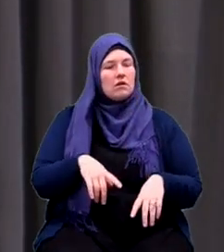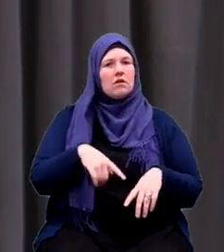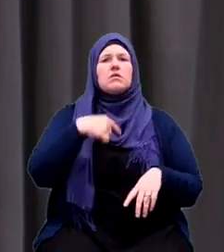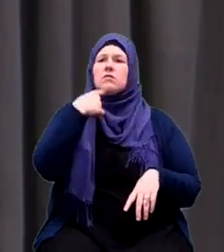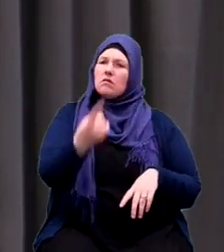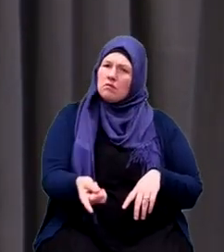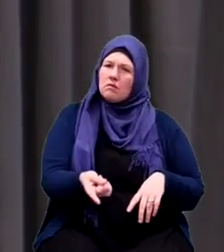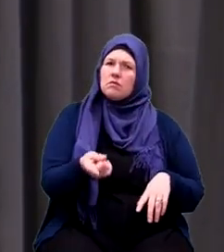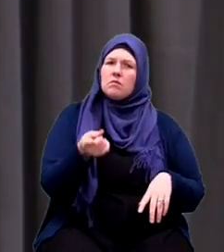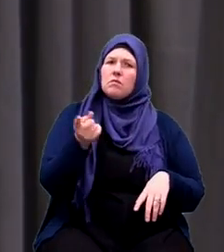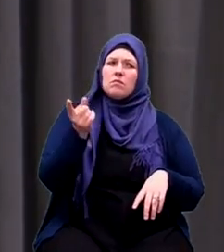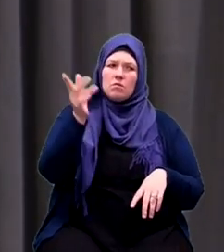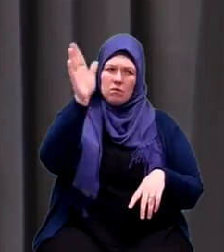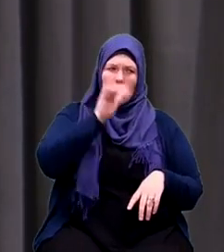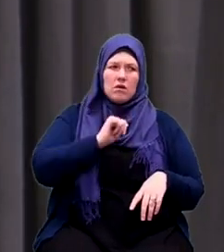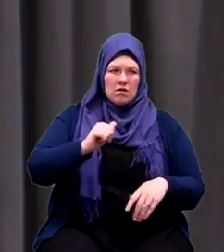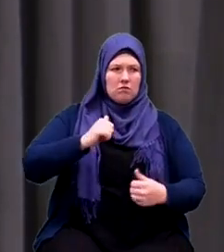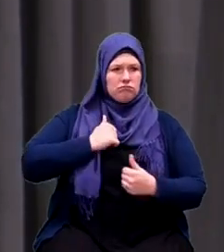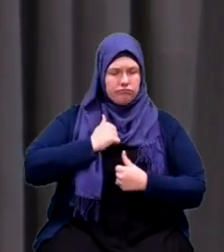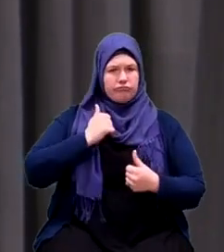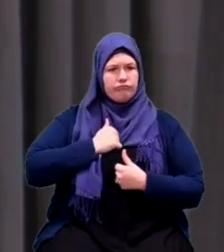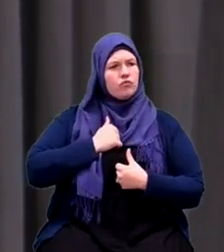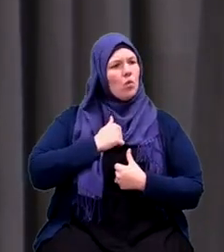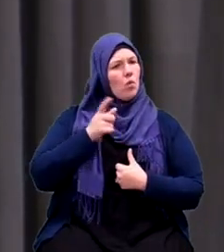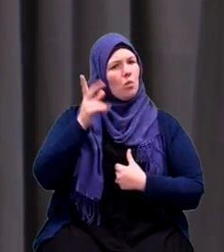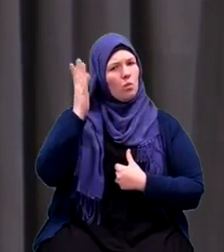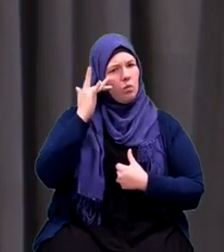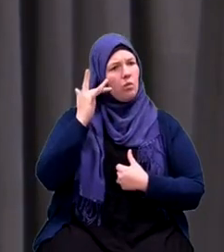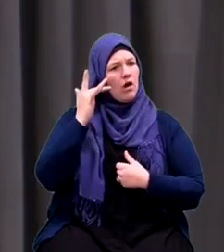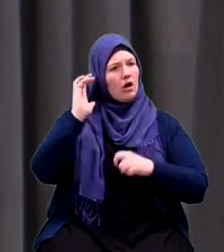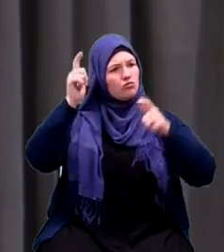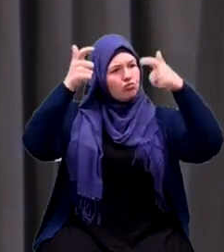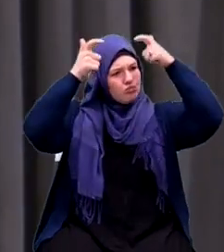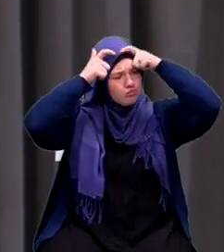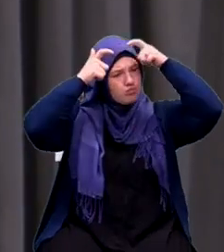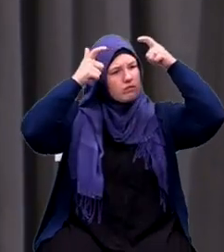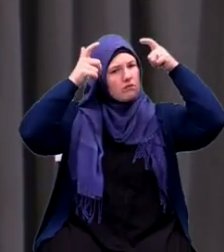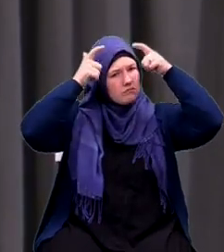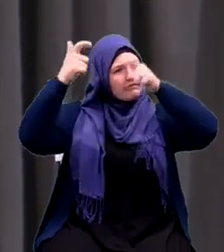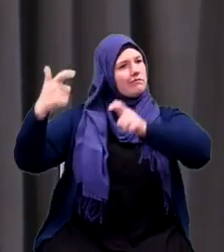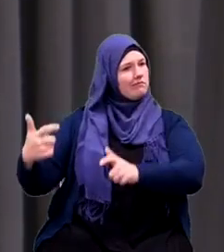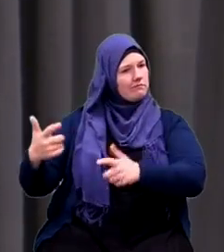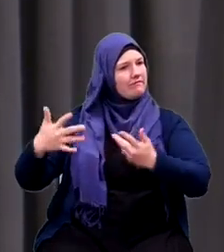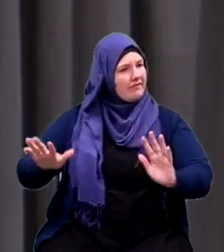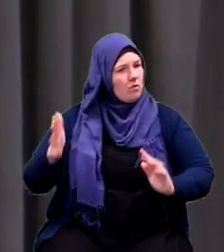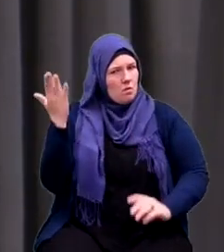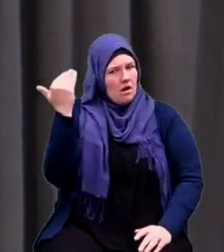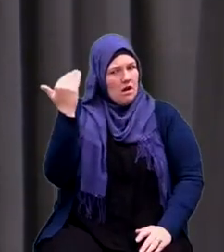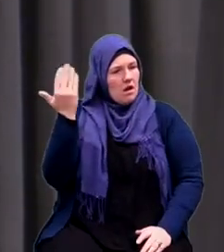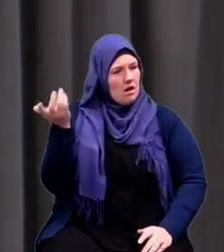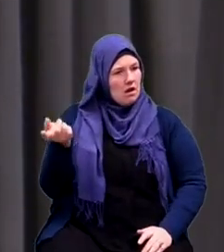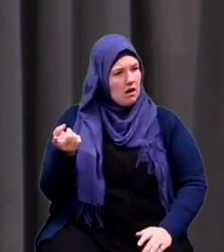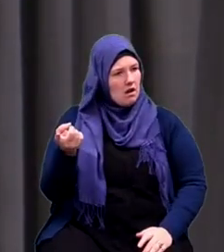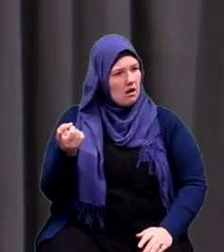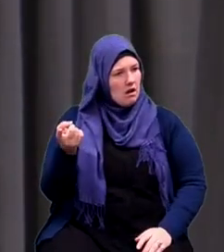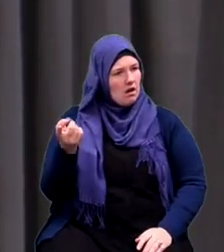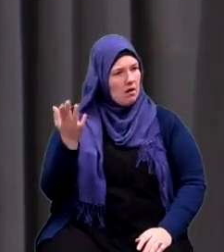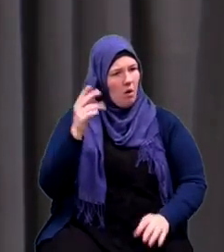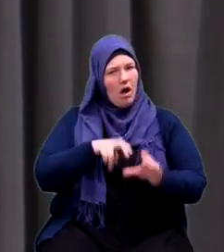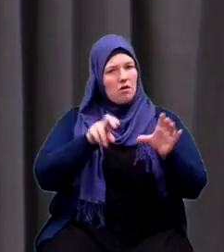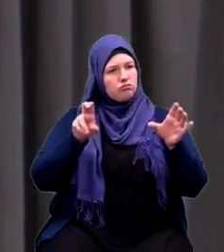him, why don't you, General Suar, why didn't you stay in power? I met him after he stepped